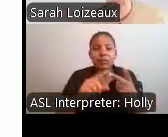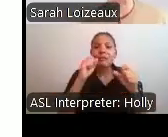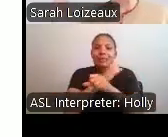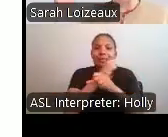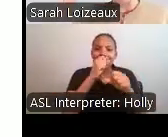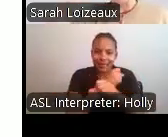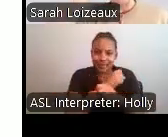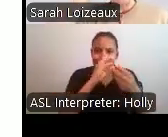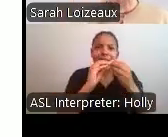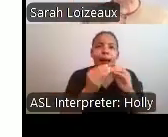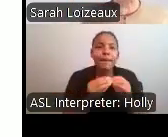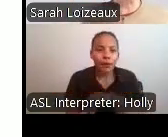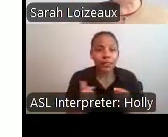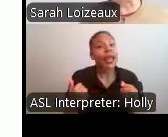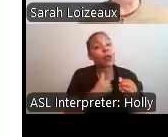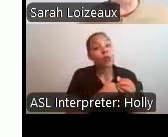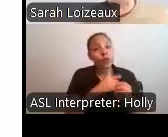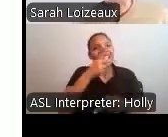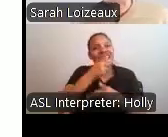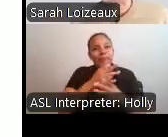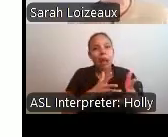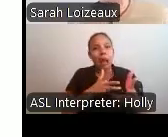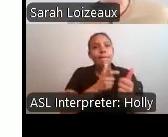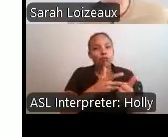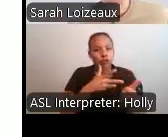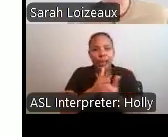You can go to the next slide.